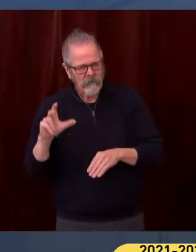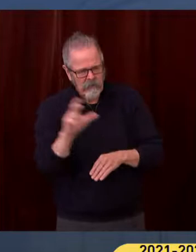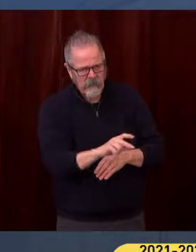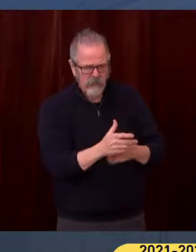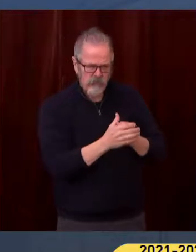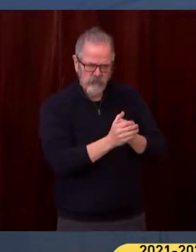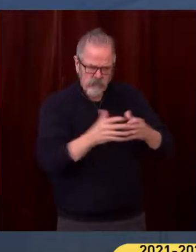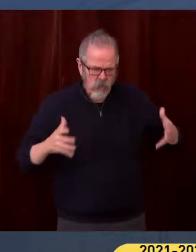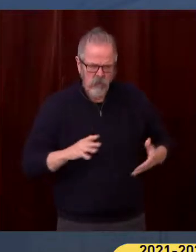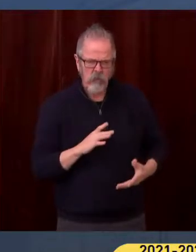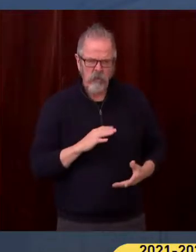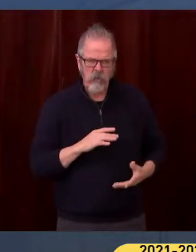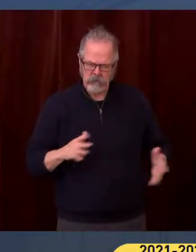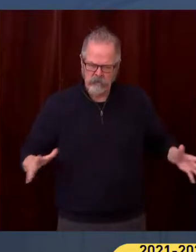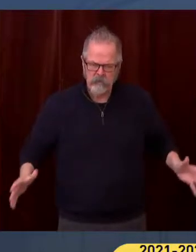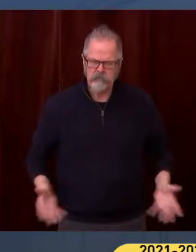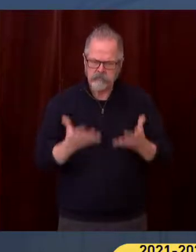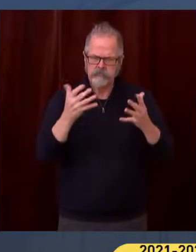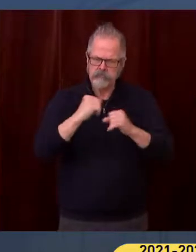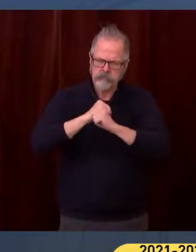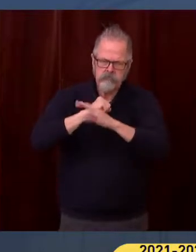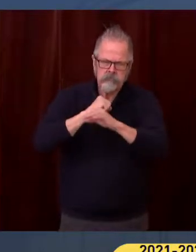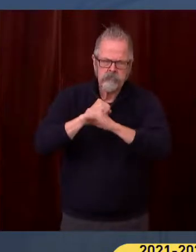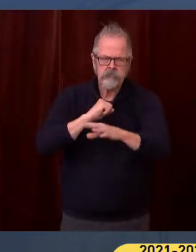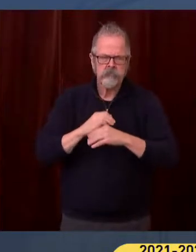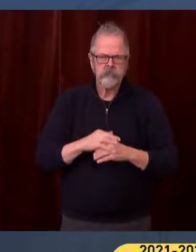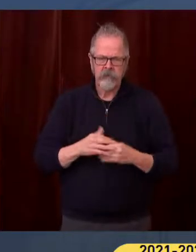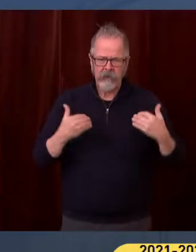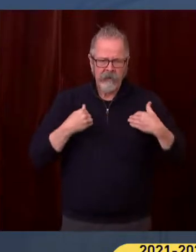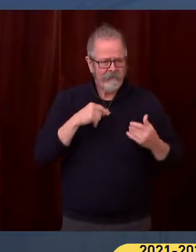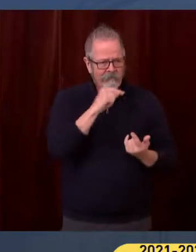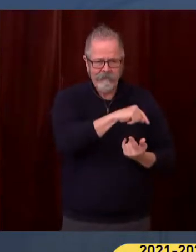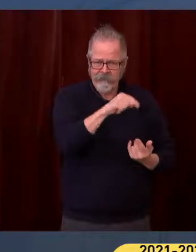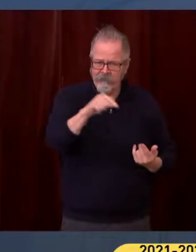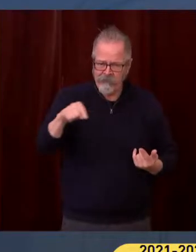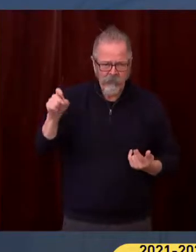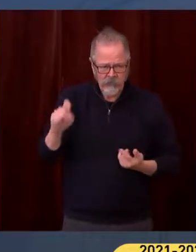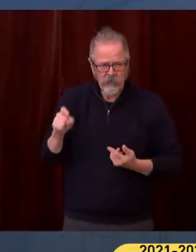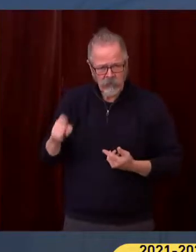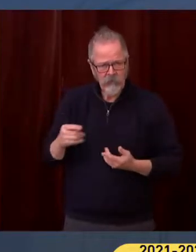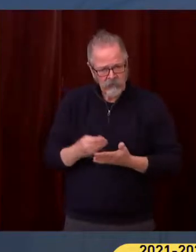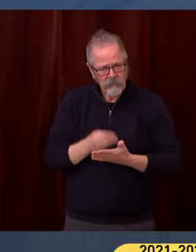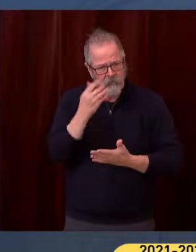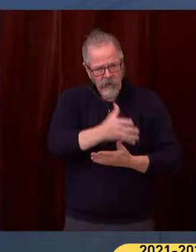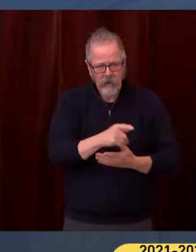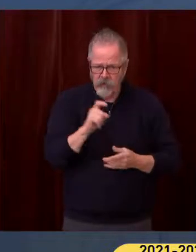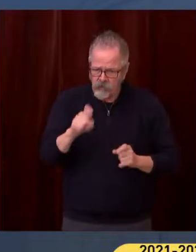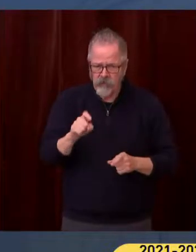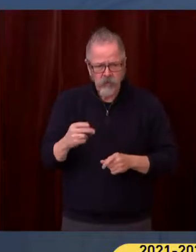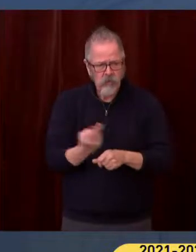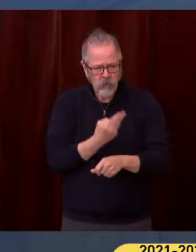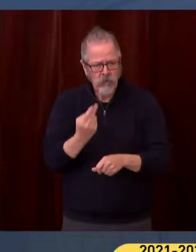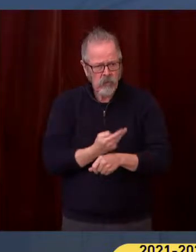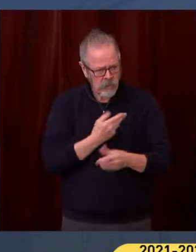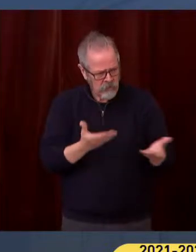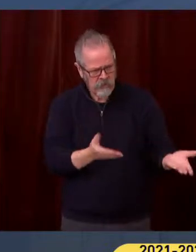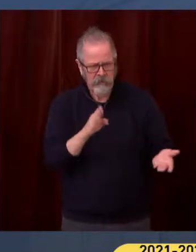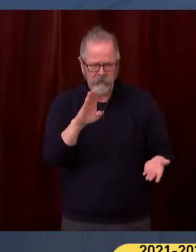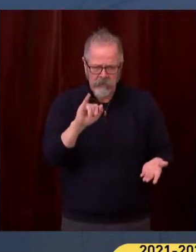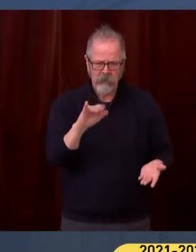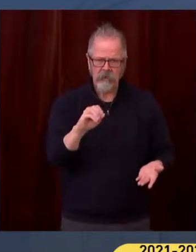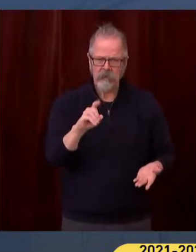supportive market close by to sell our fuel into. R One that appreciates the renewable, low-carbon, pollution-reducing benefits we provide.